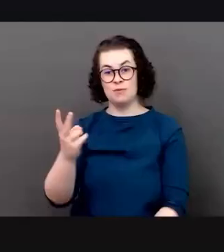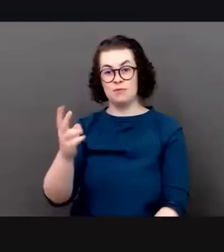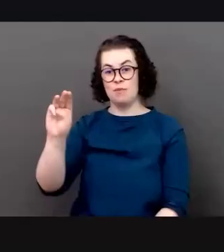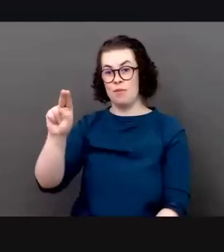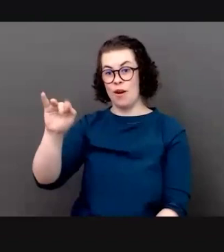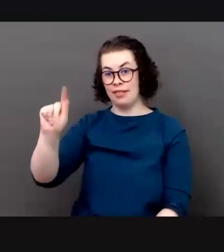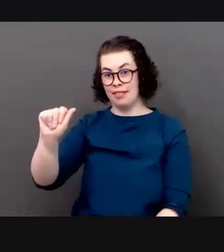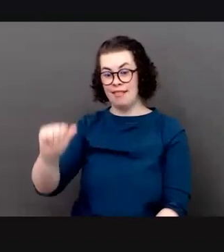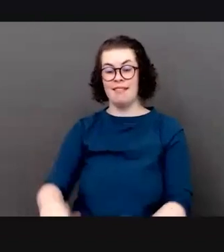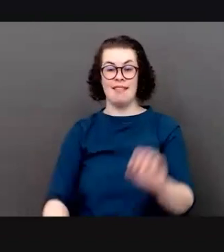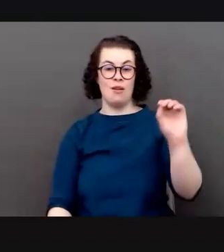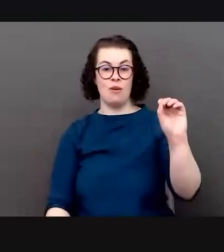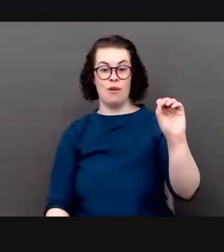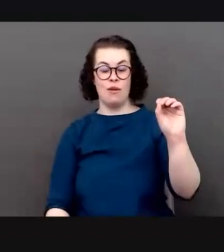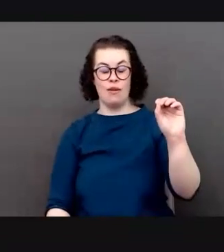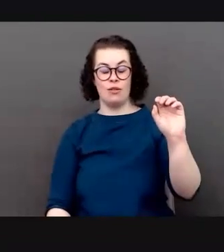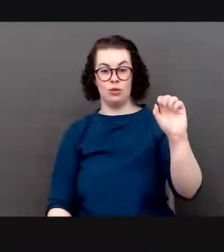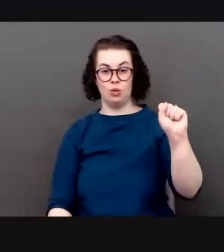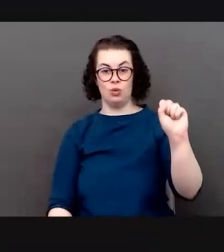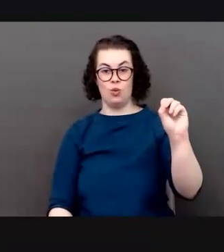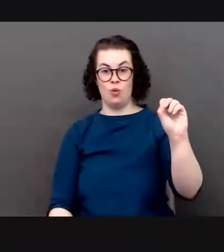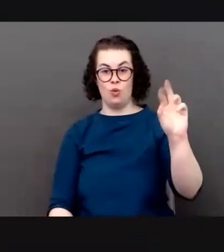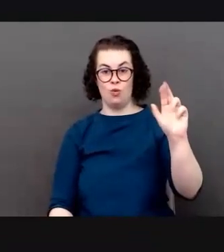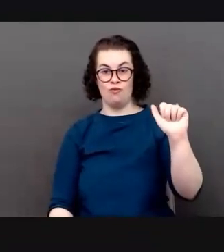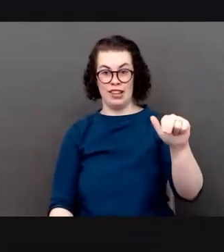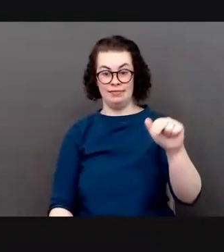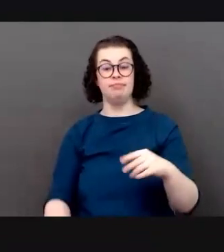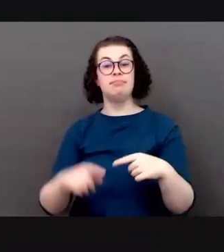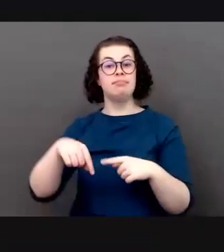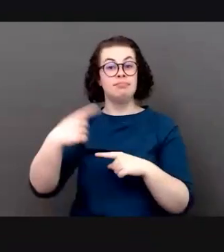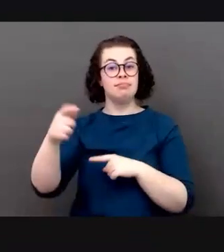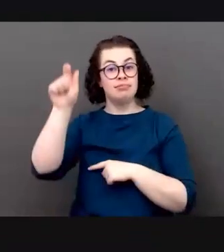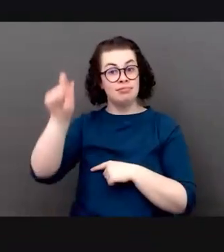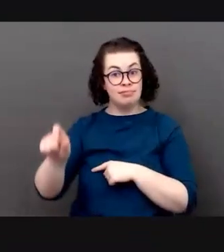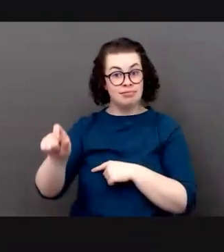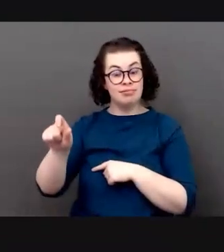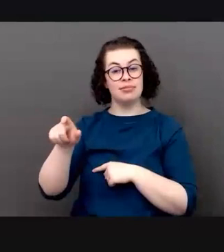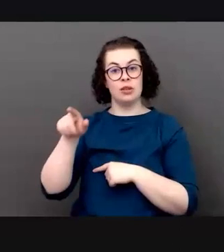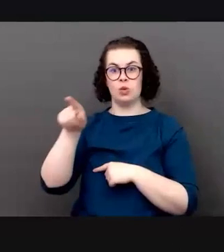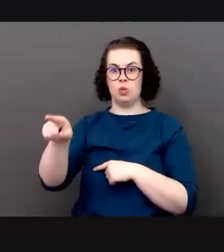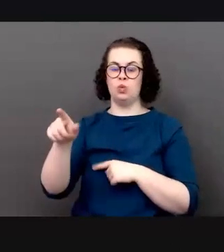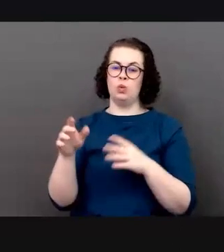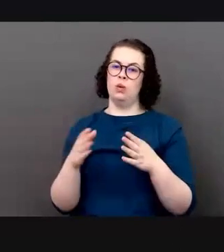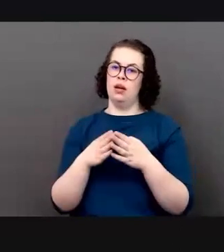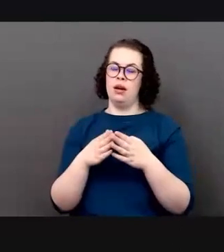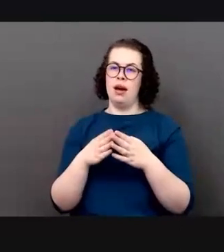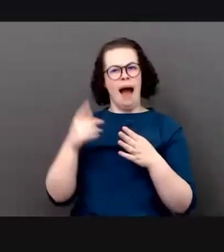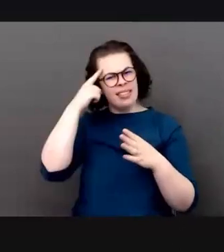So our next speaker, well, you have a very broad and clear comprehension